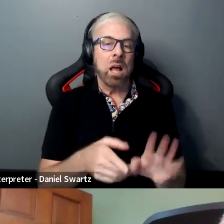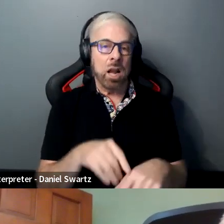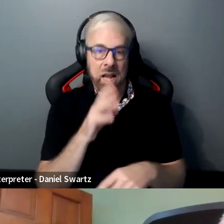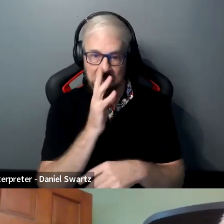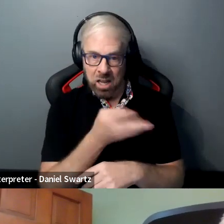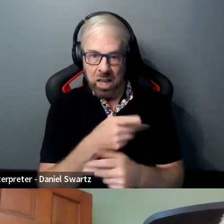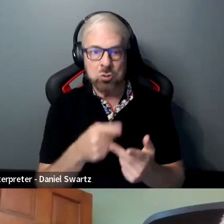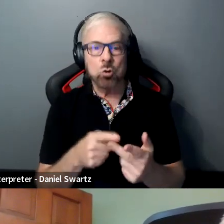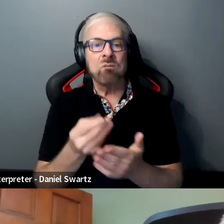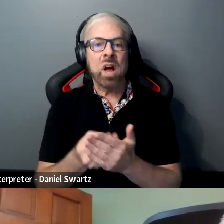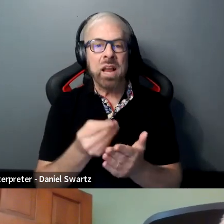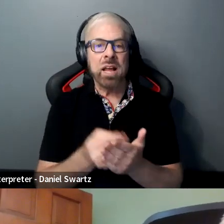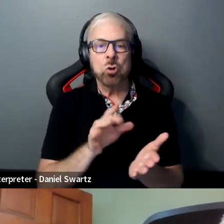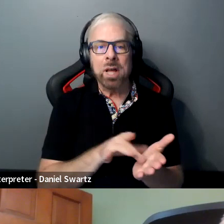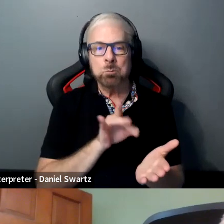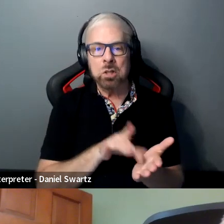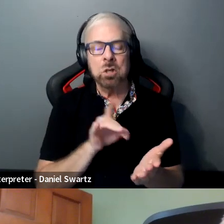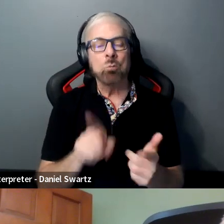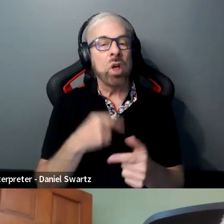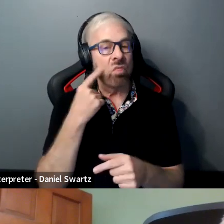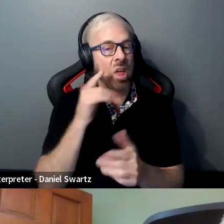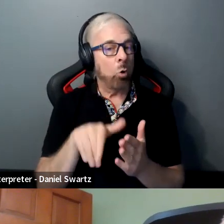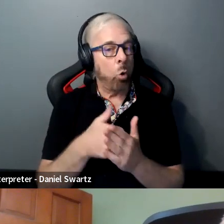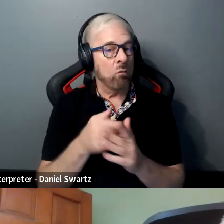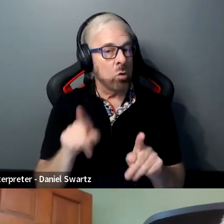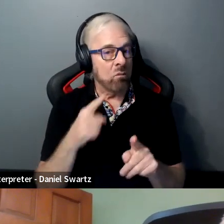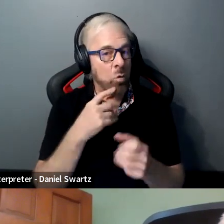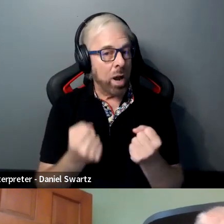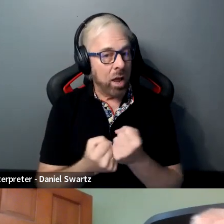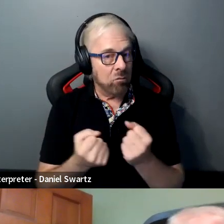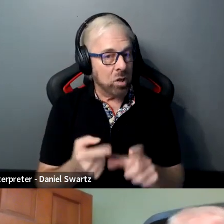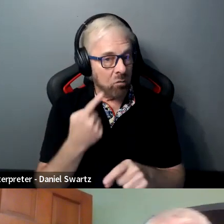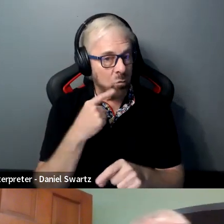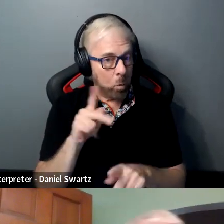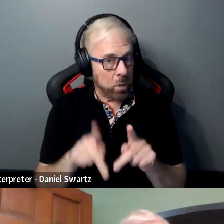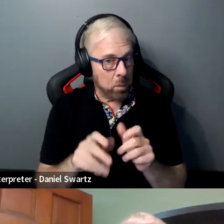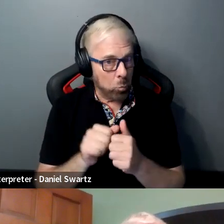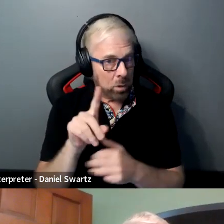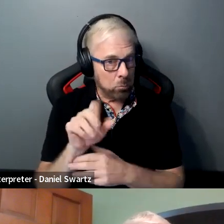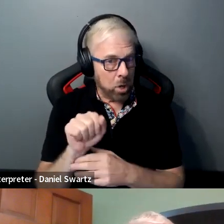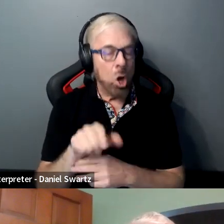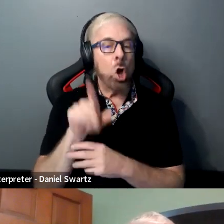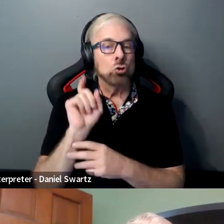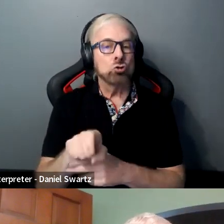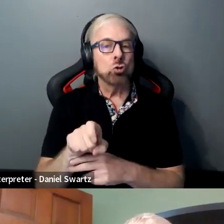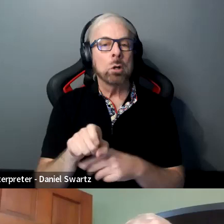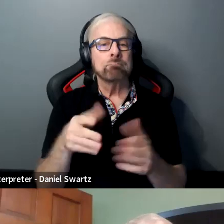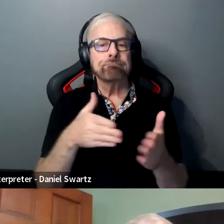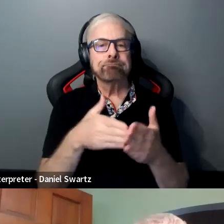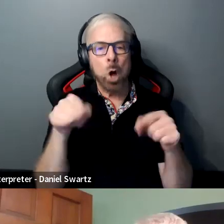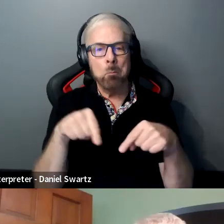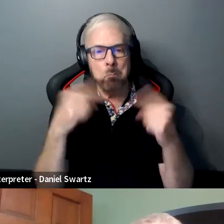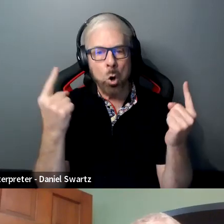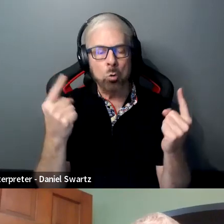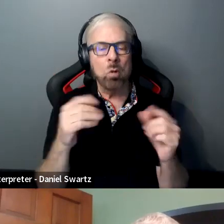We think that all of you who are advocates for persons with disabilities should oppose the House bill because